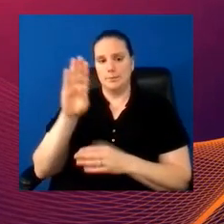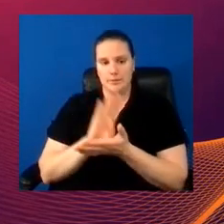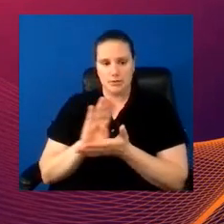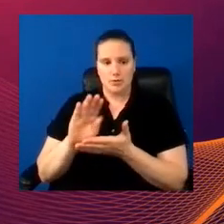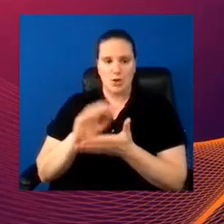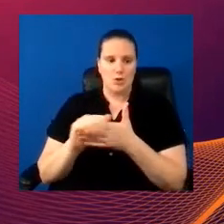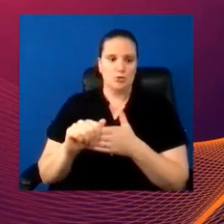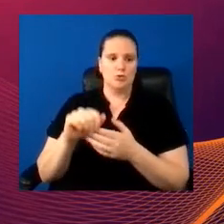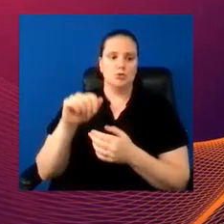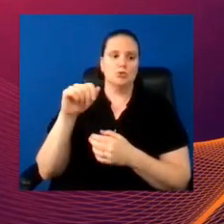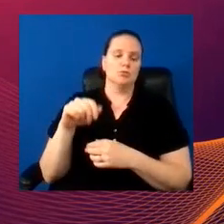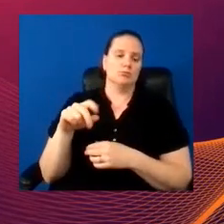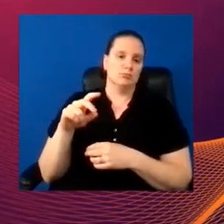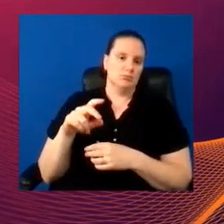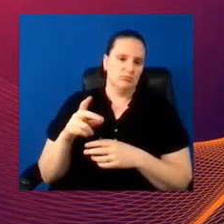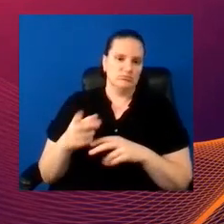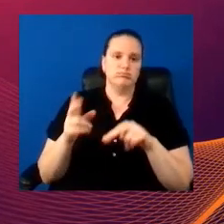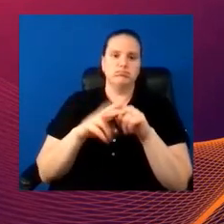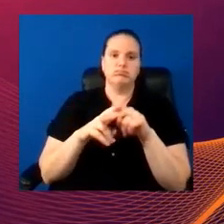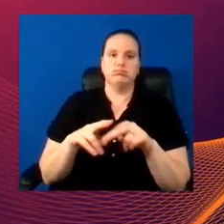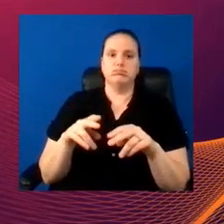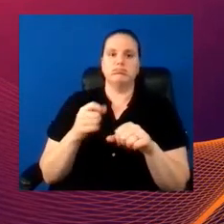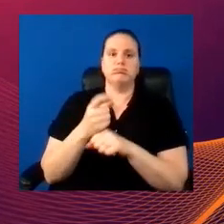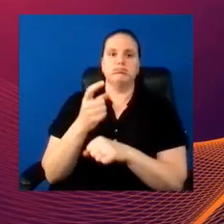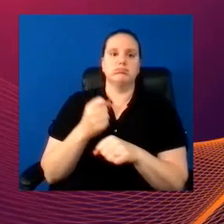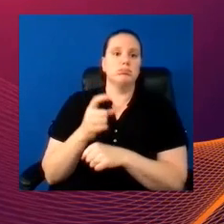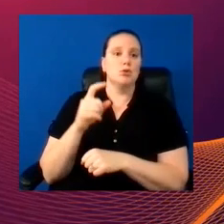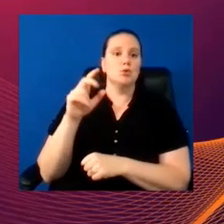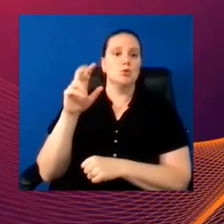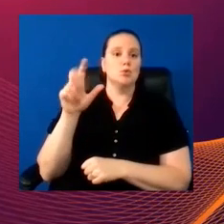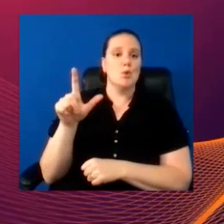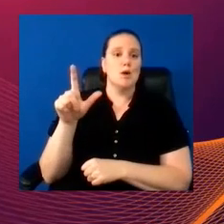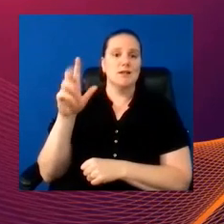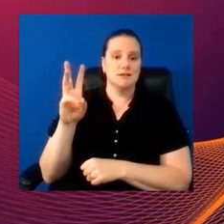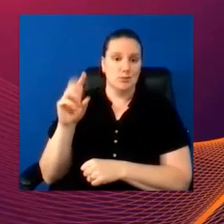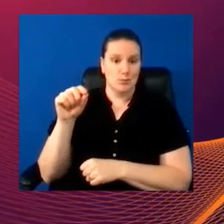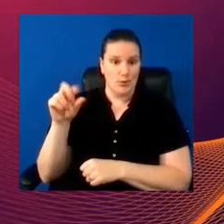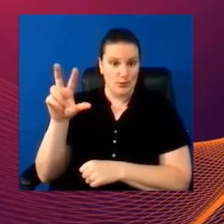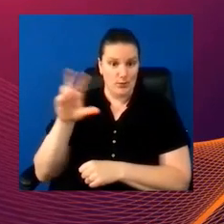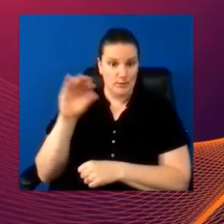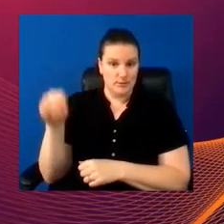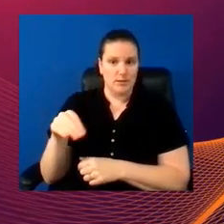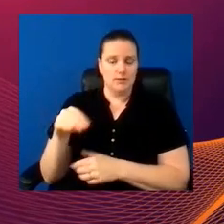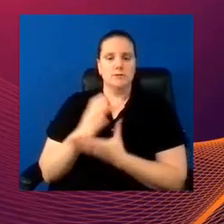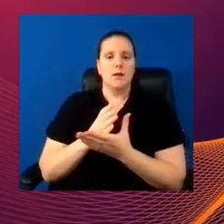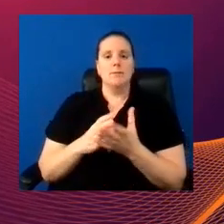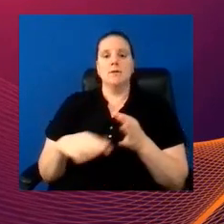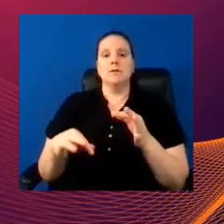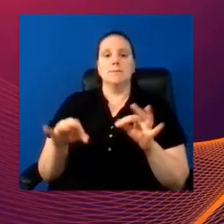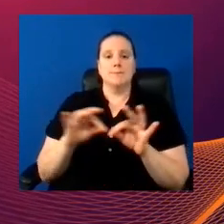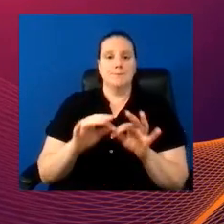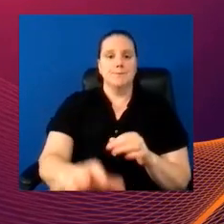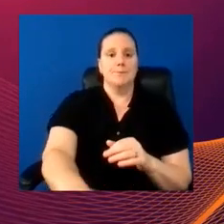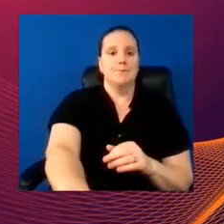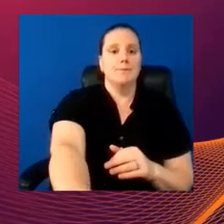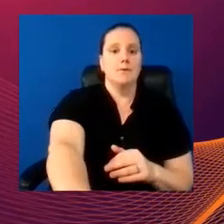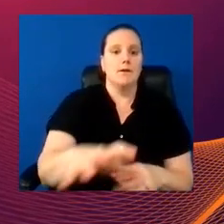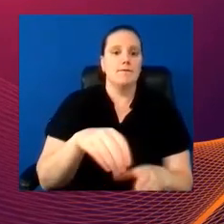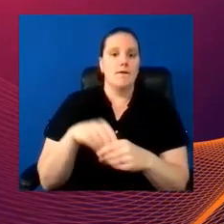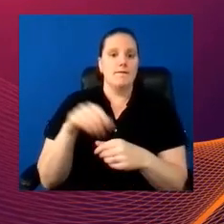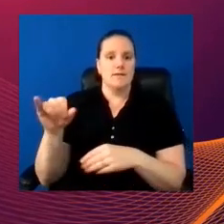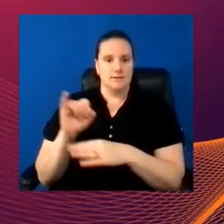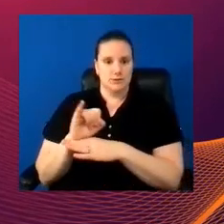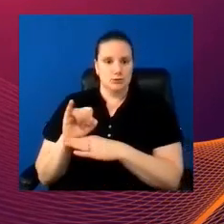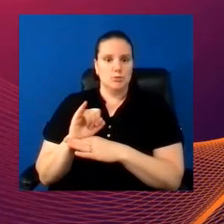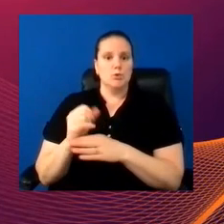a compound annual growth rate of 26.3%. Some of the key factors playing in this industry is